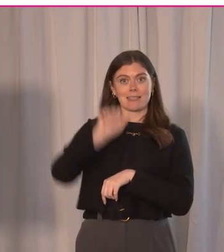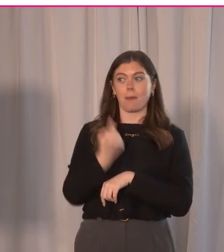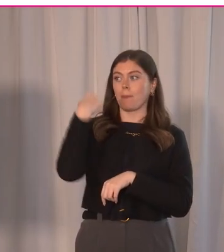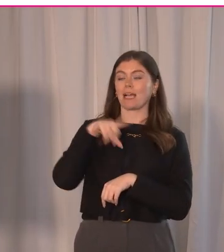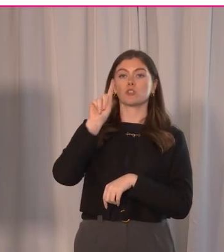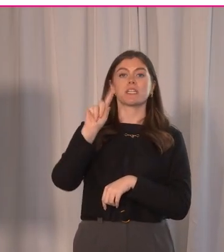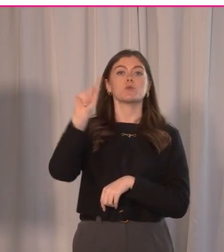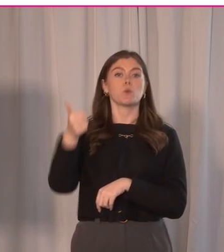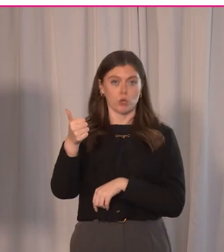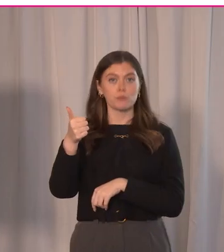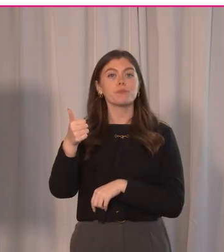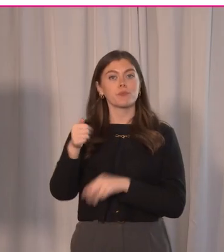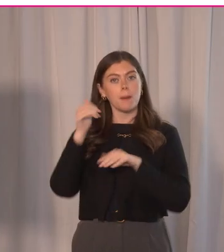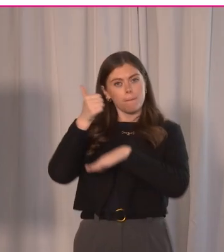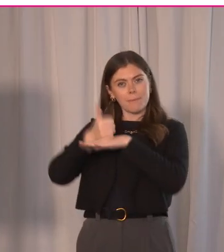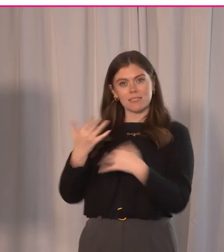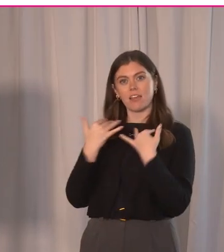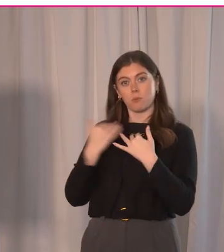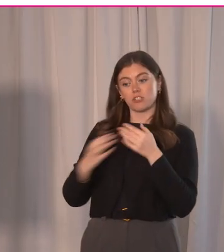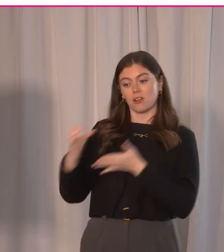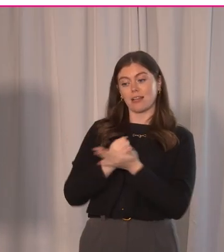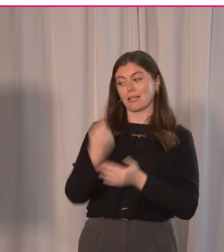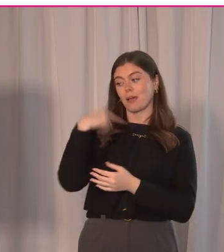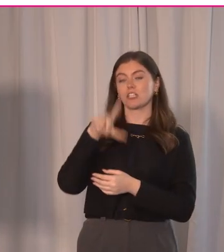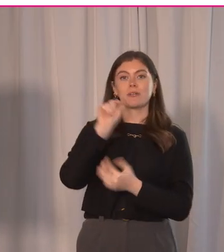based on data actually from 2019.